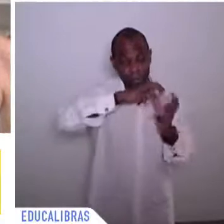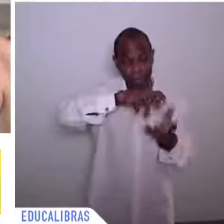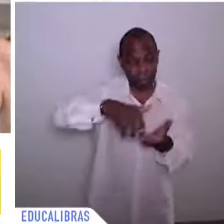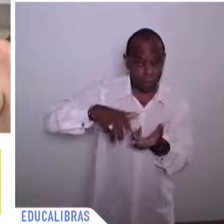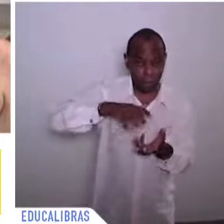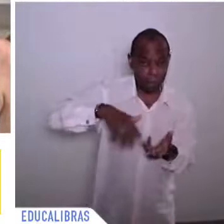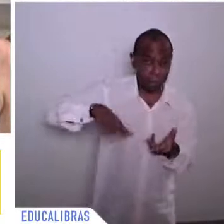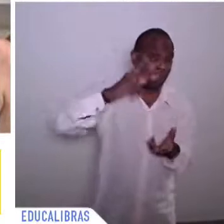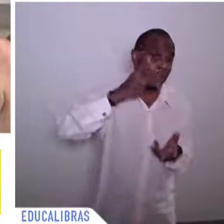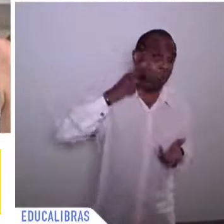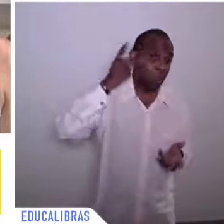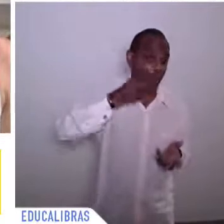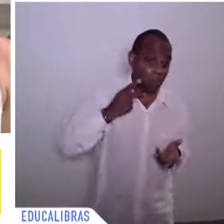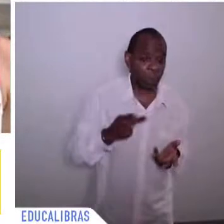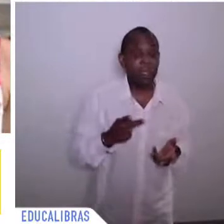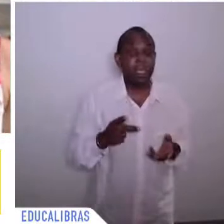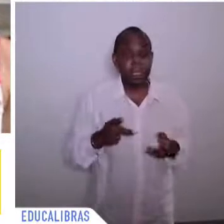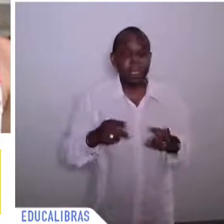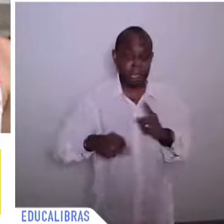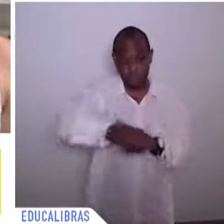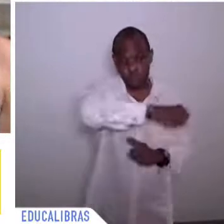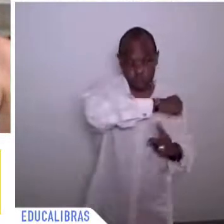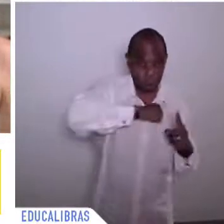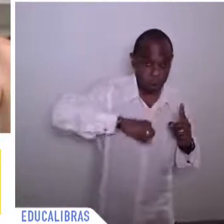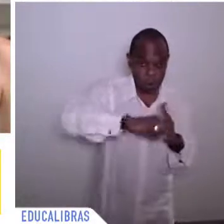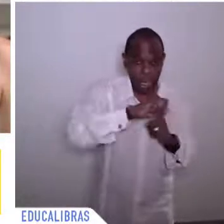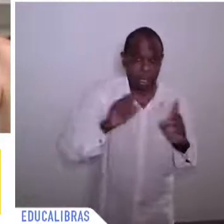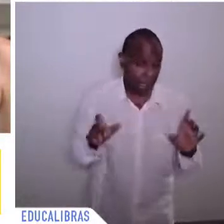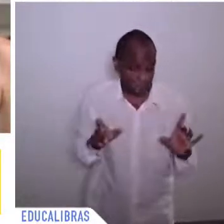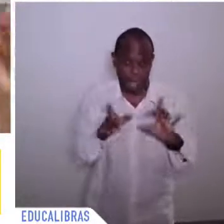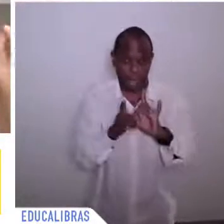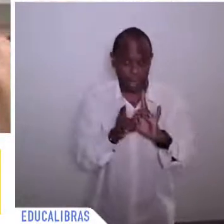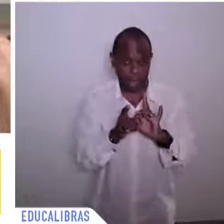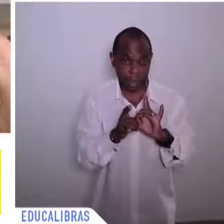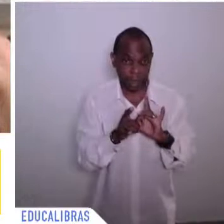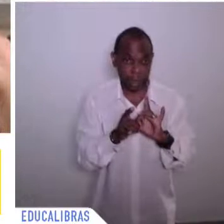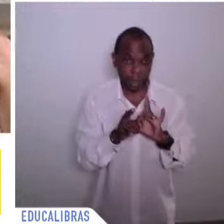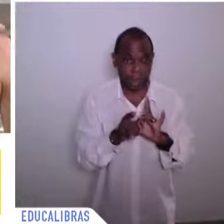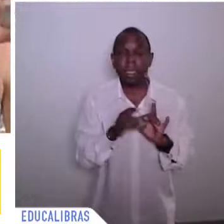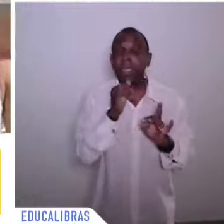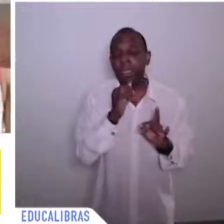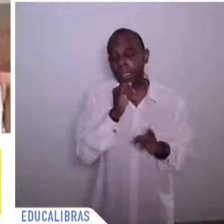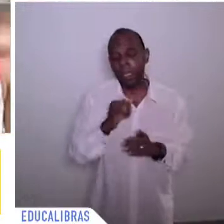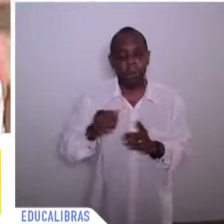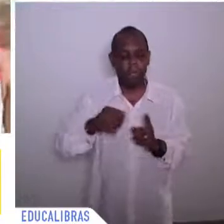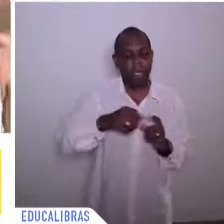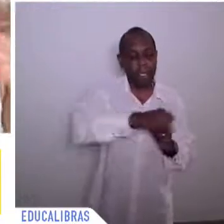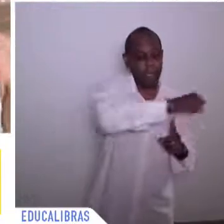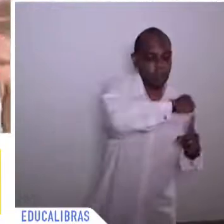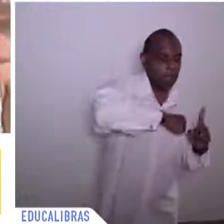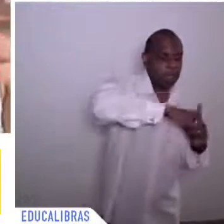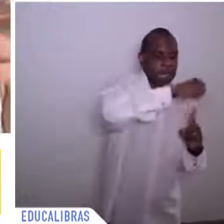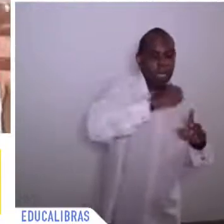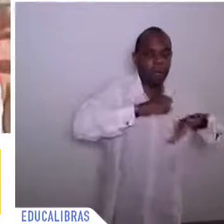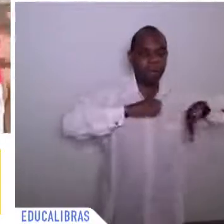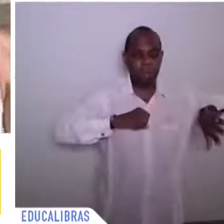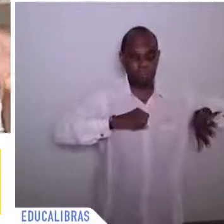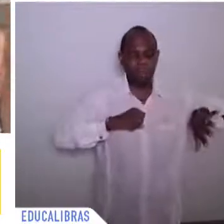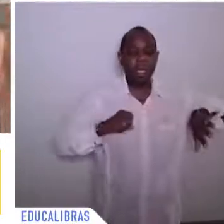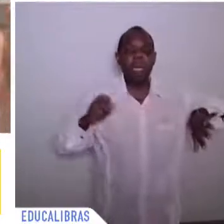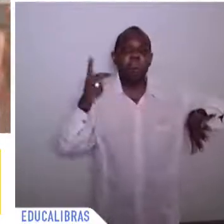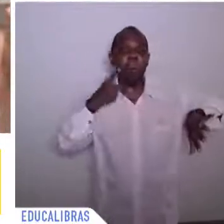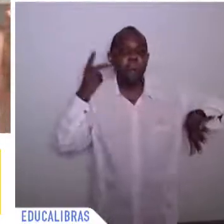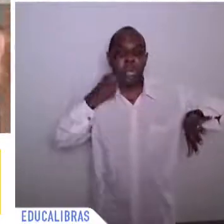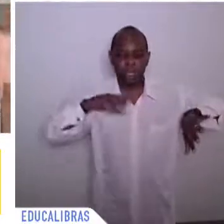dissatisfaction of the citizenship, because the political world is not separate from the social world. You don't